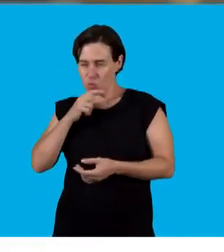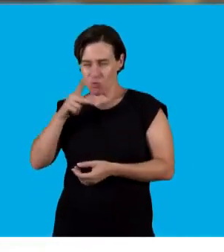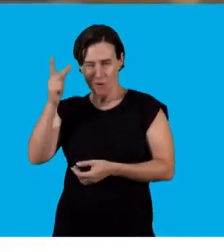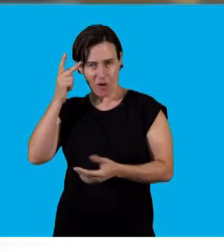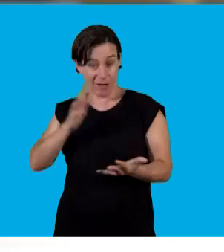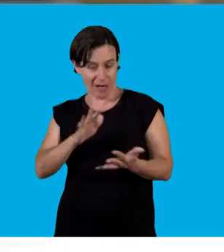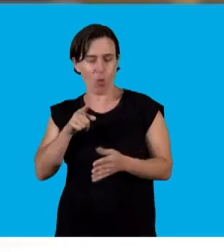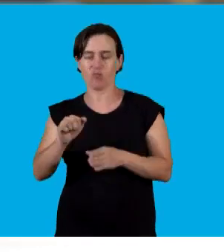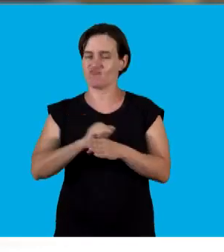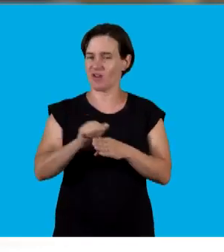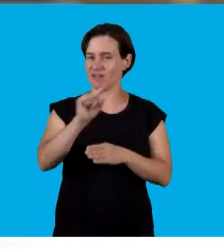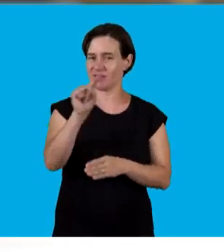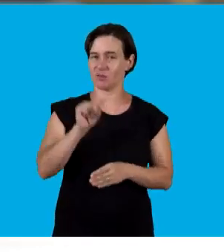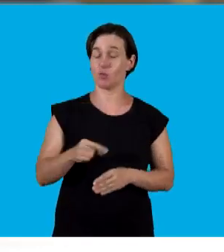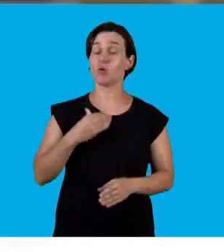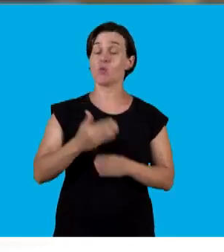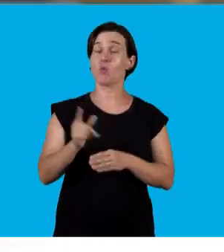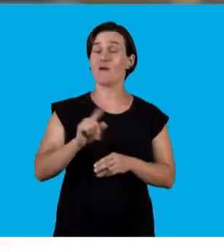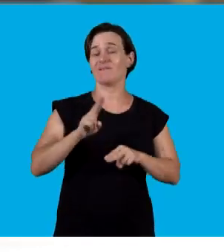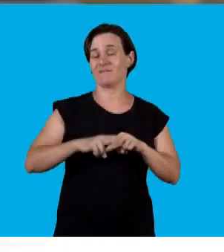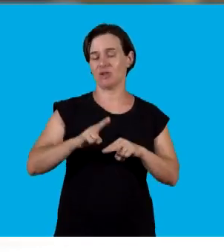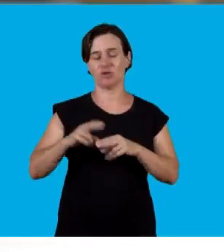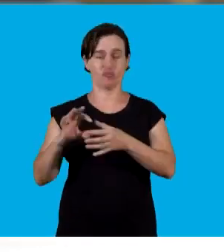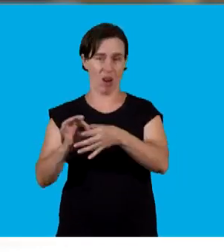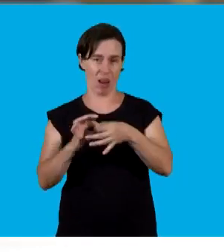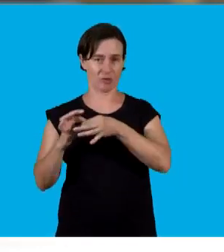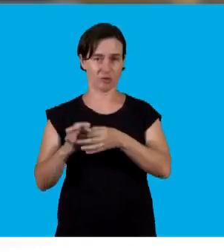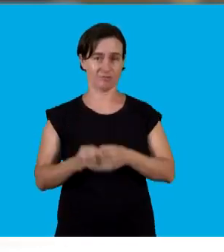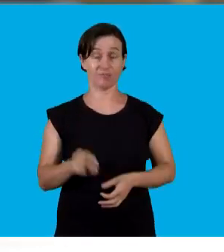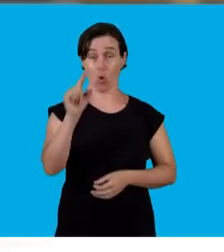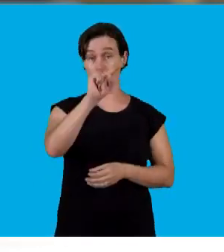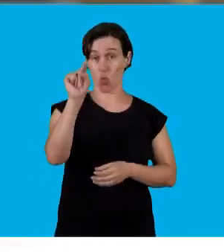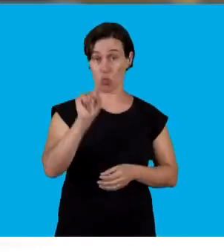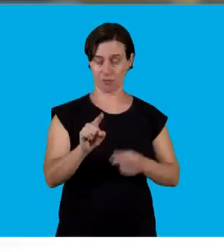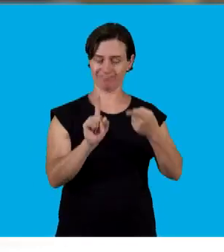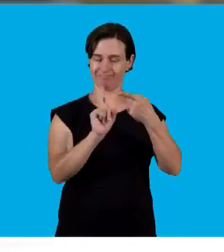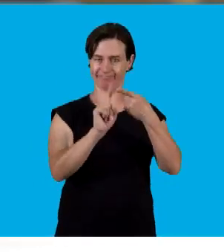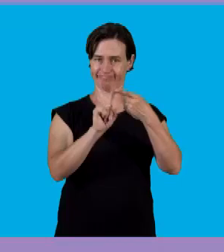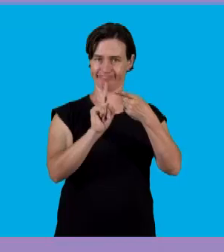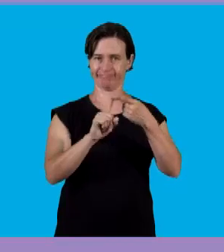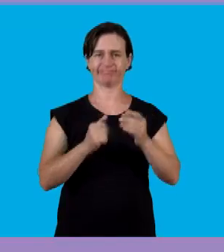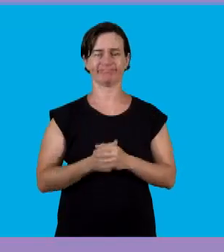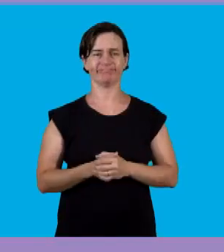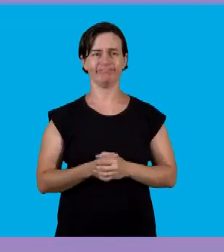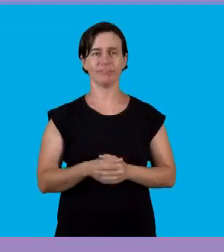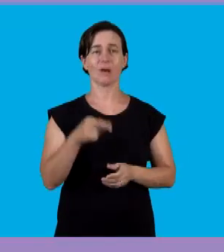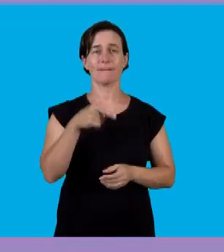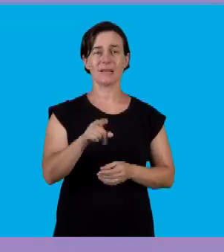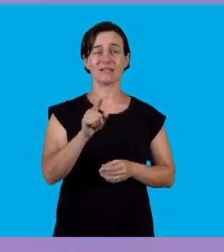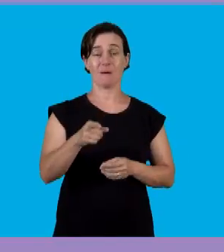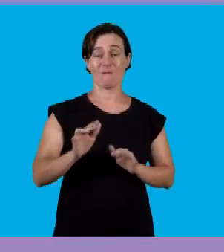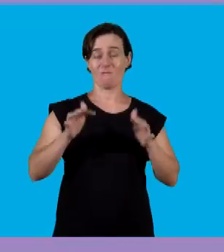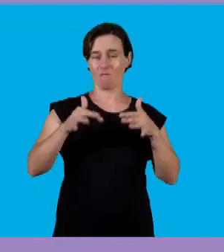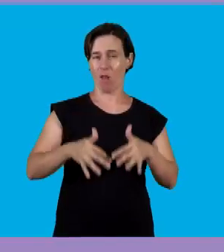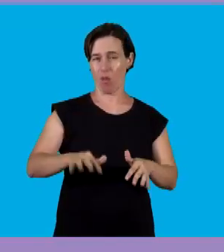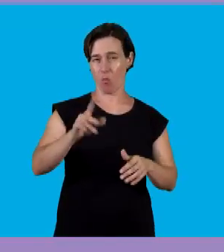are working with functions and relationships. Let's look at our first question there. So our first question there says, fill